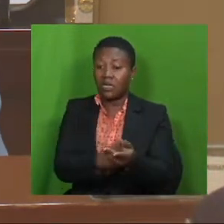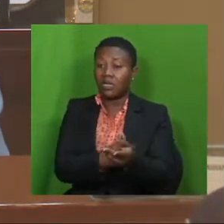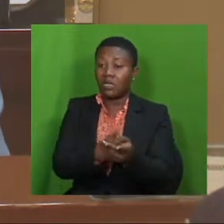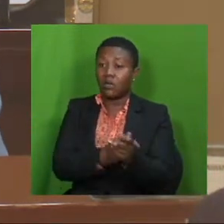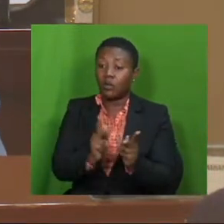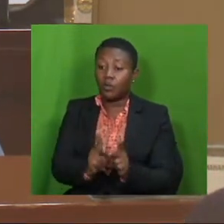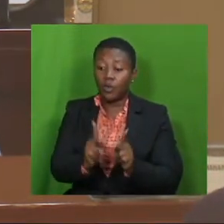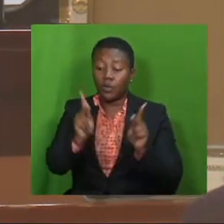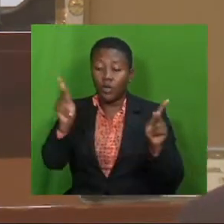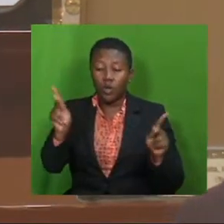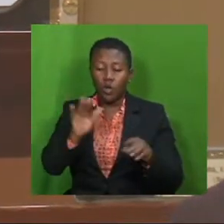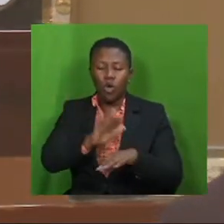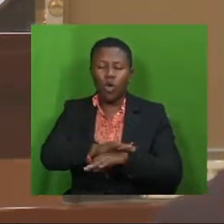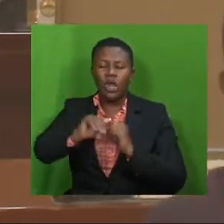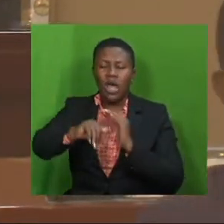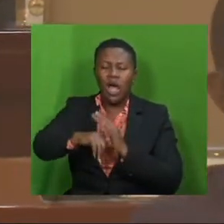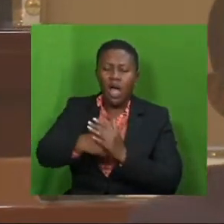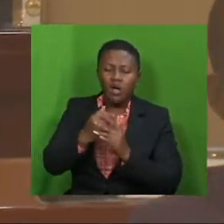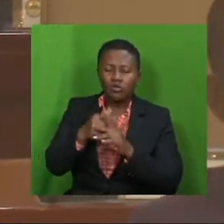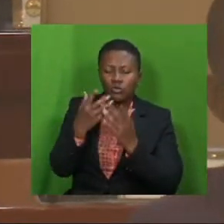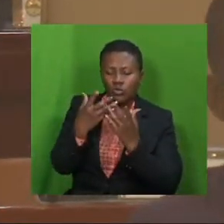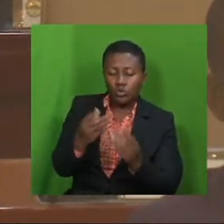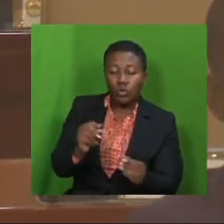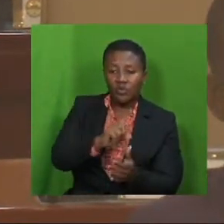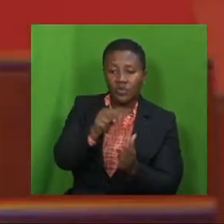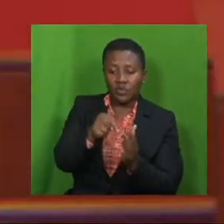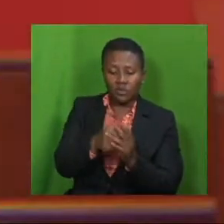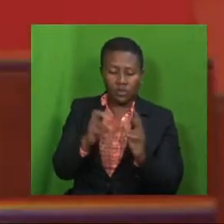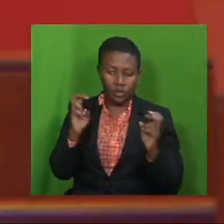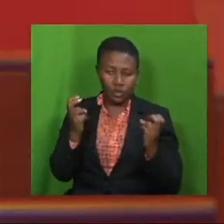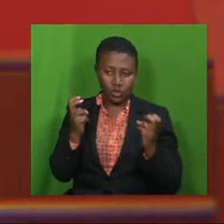matters ought to be addressed by Parliament.